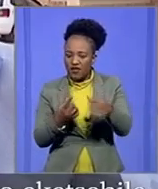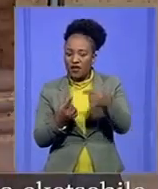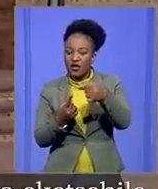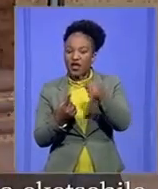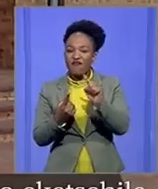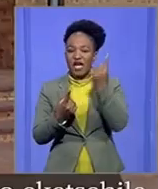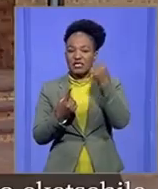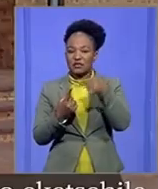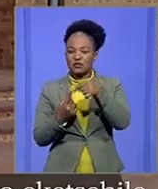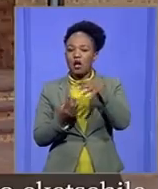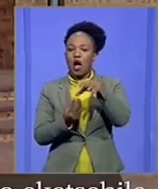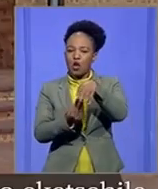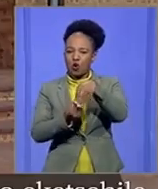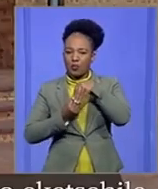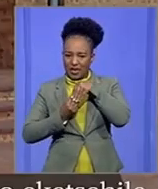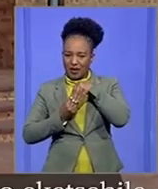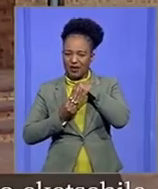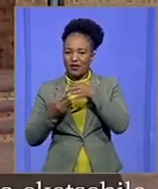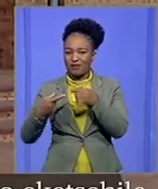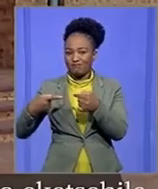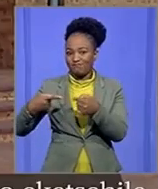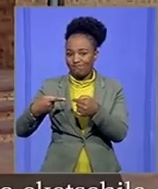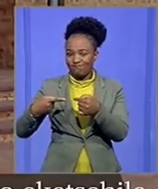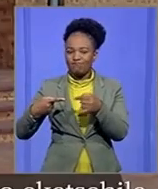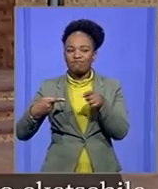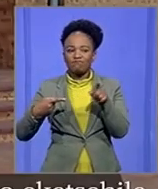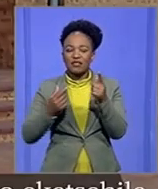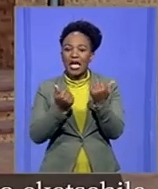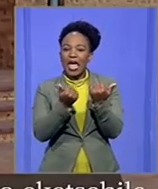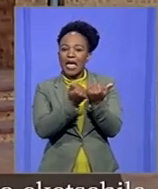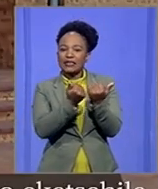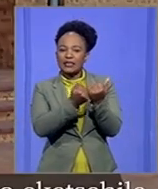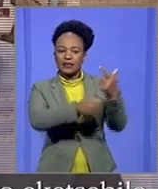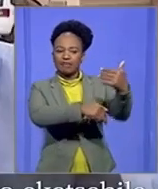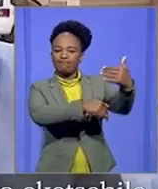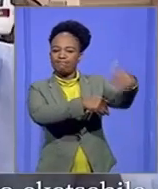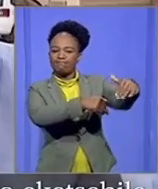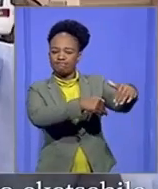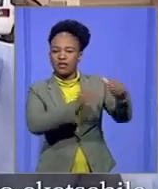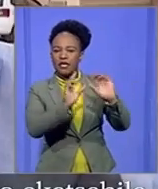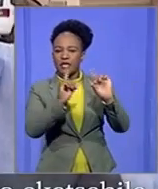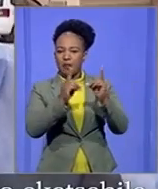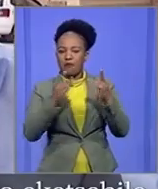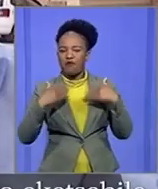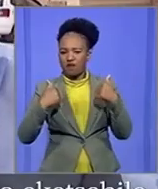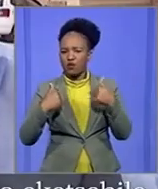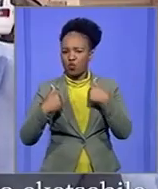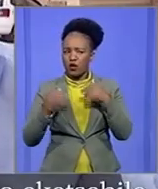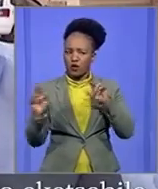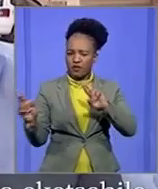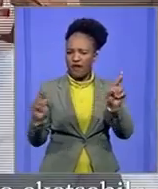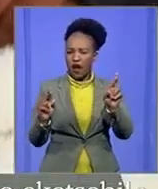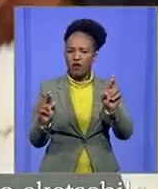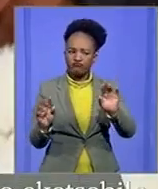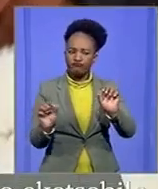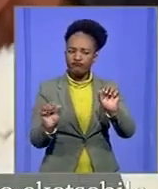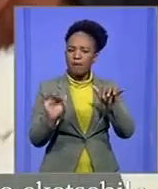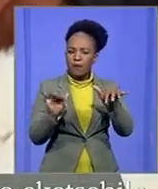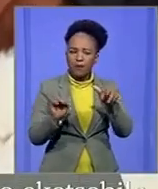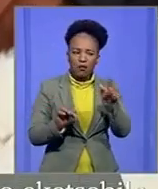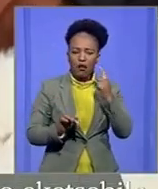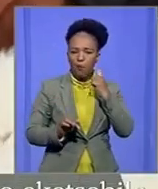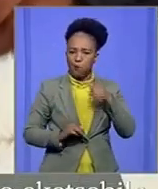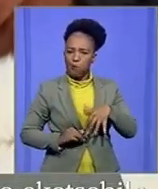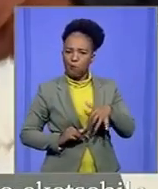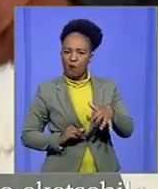adoption ke di-agency tse di kontle tse leng gore di a adopta ba re kgona go refera baimana.